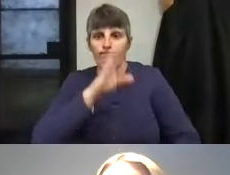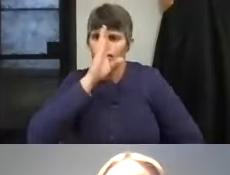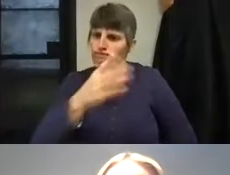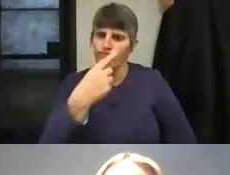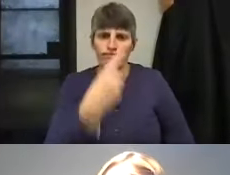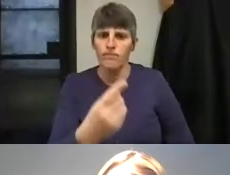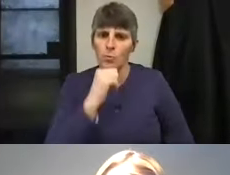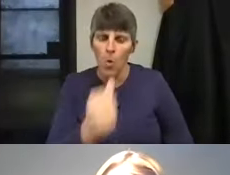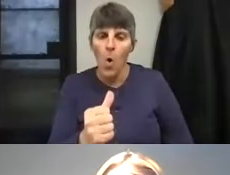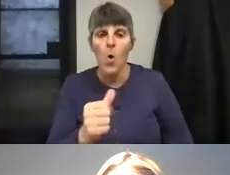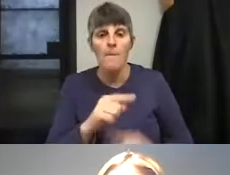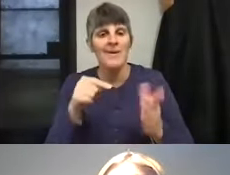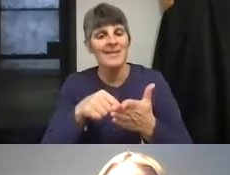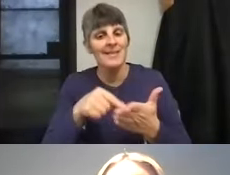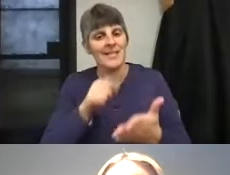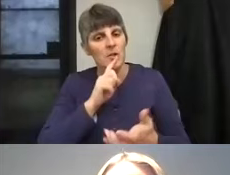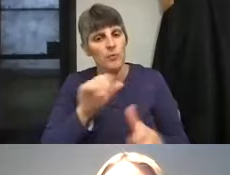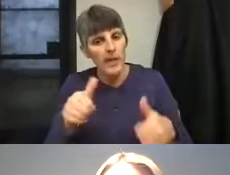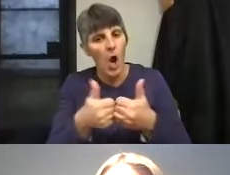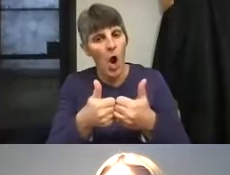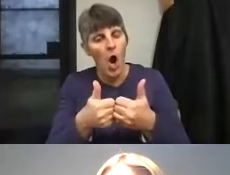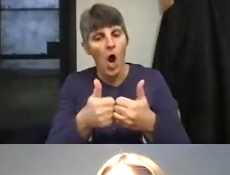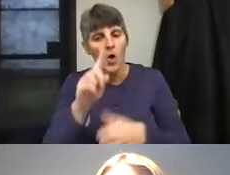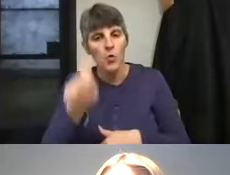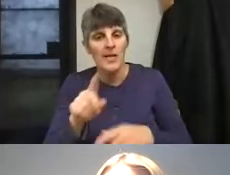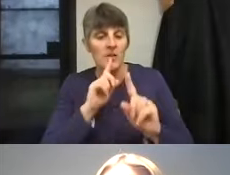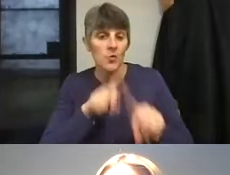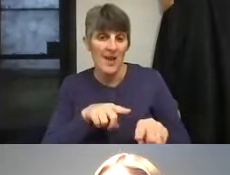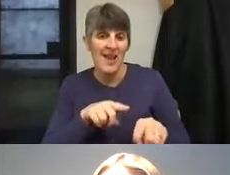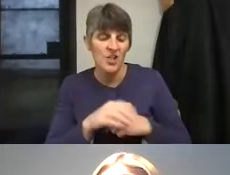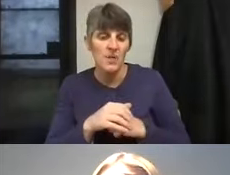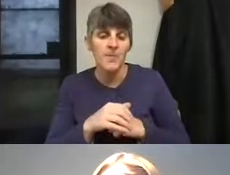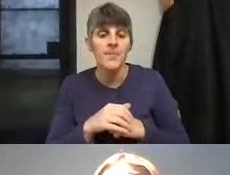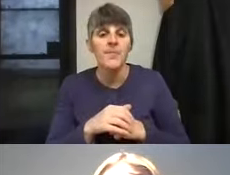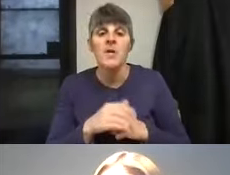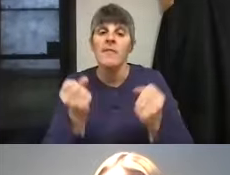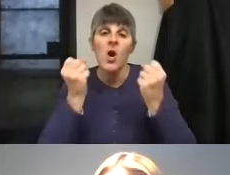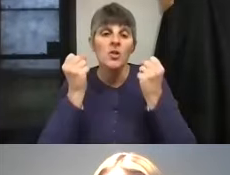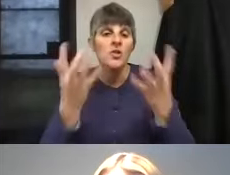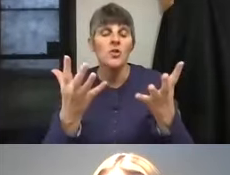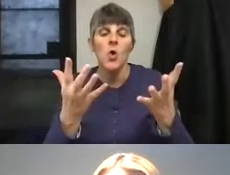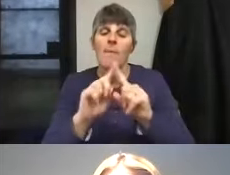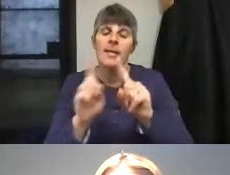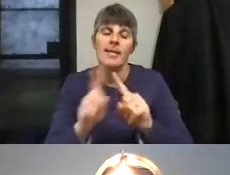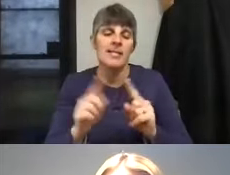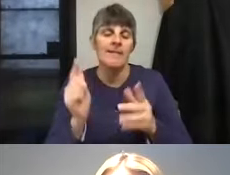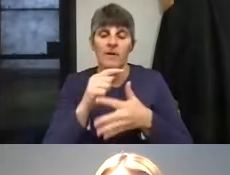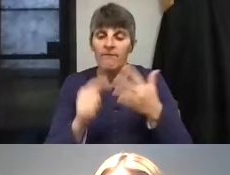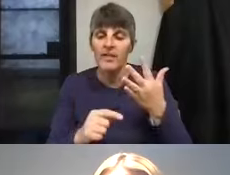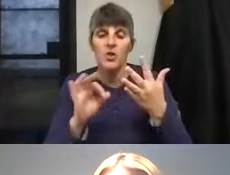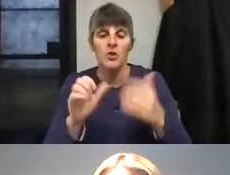something. It's just that this is really a hard question to answer. There are so many different features